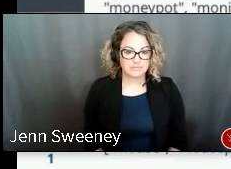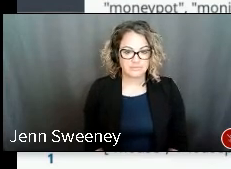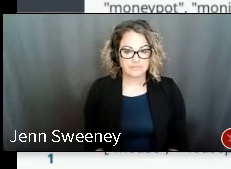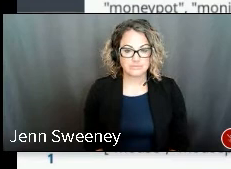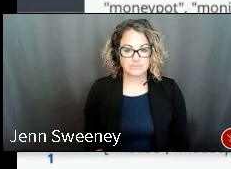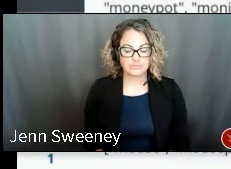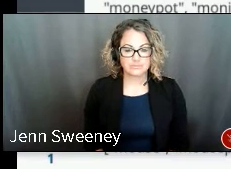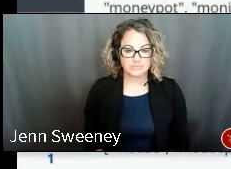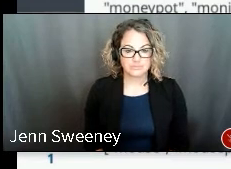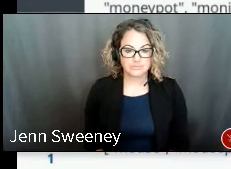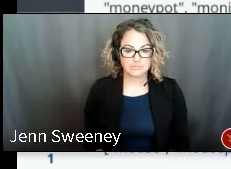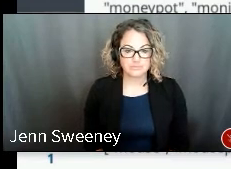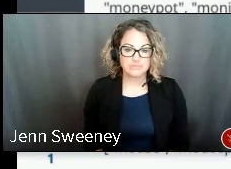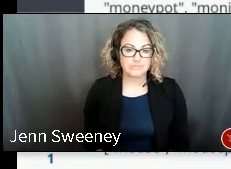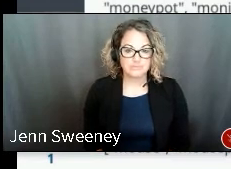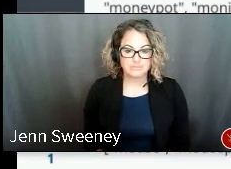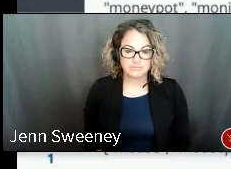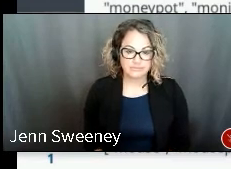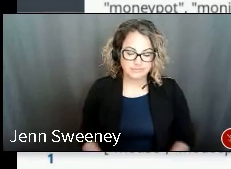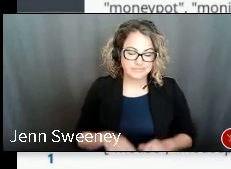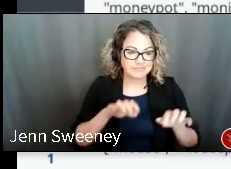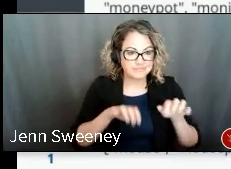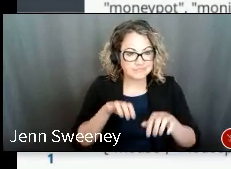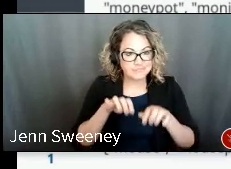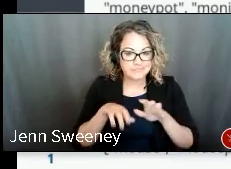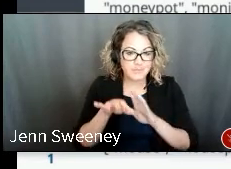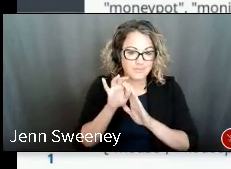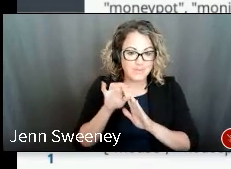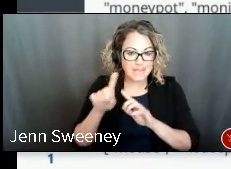here. On query results.